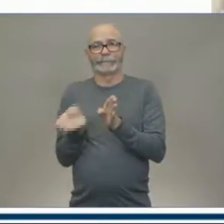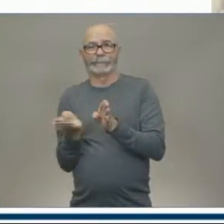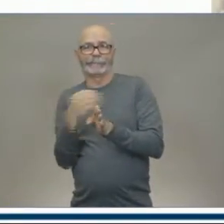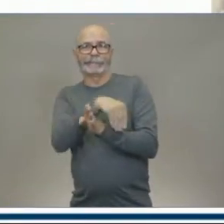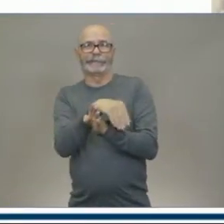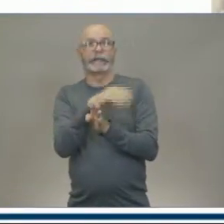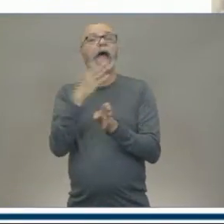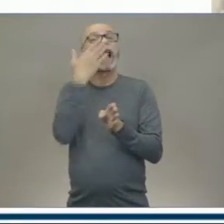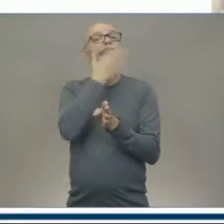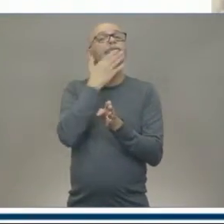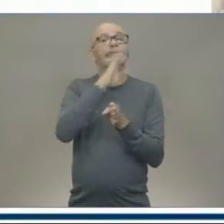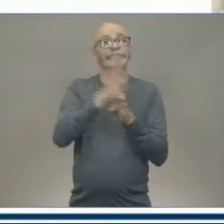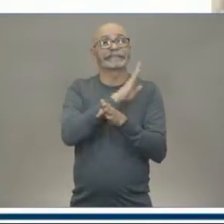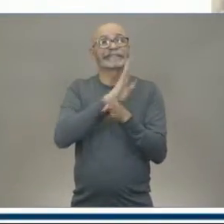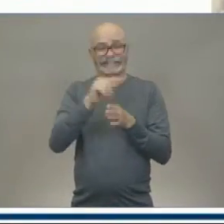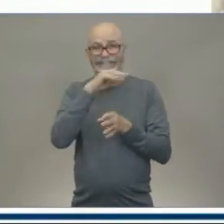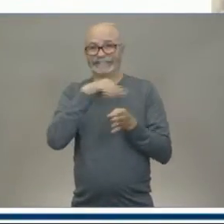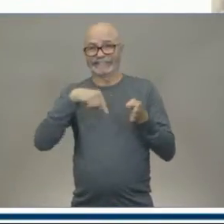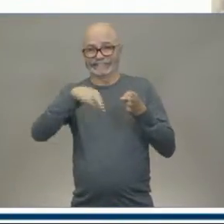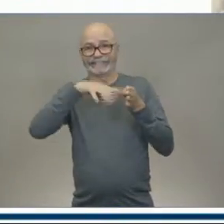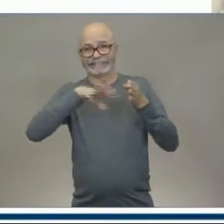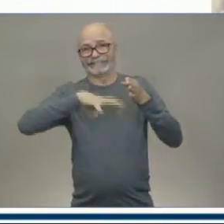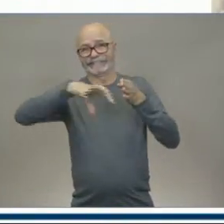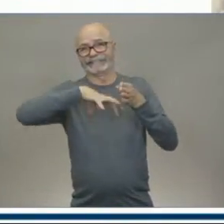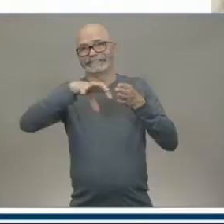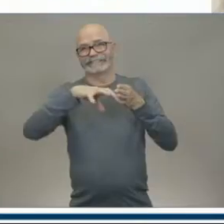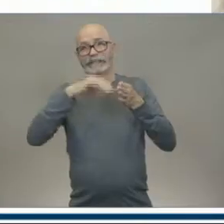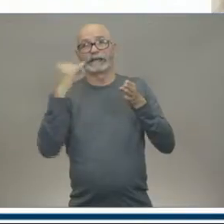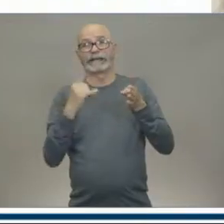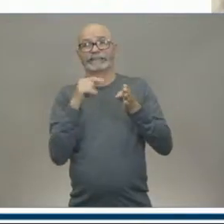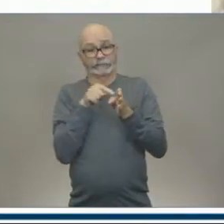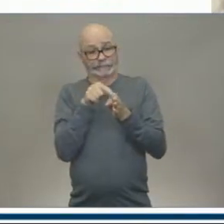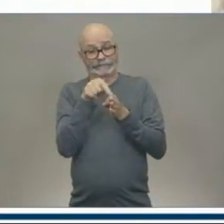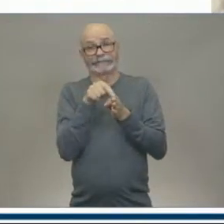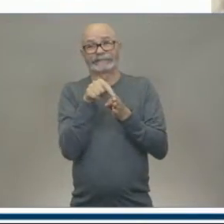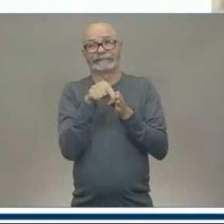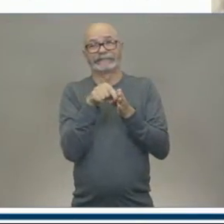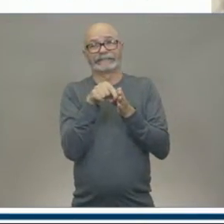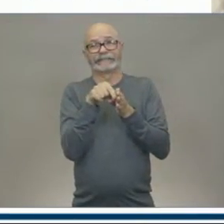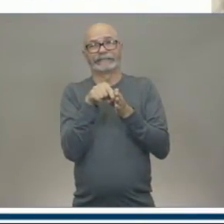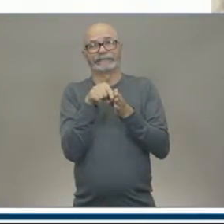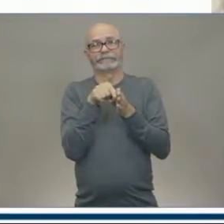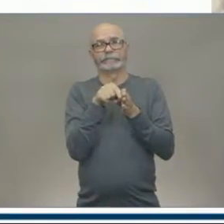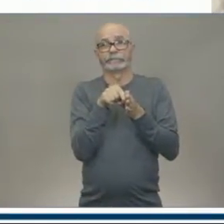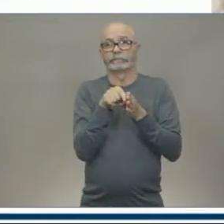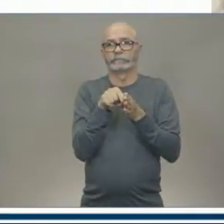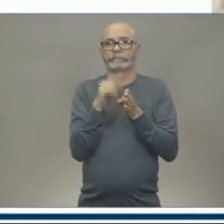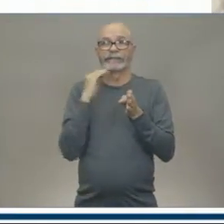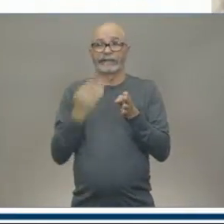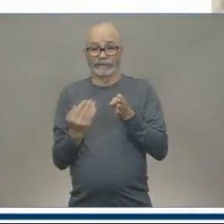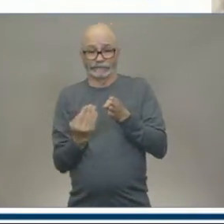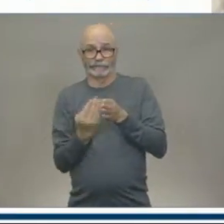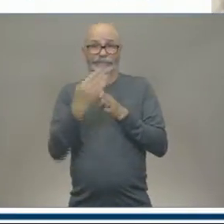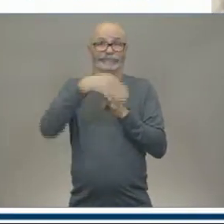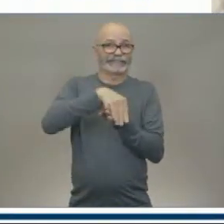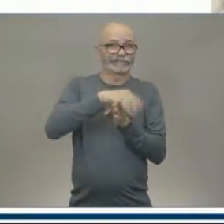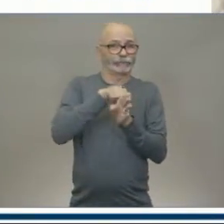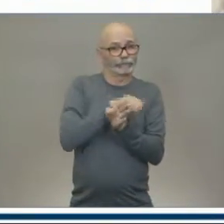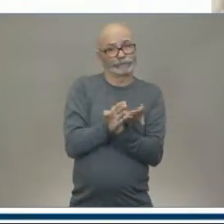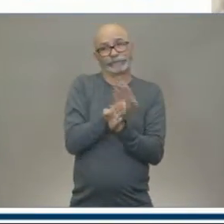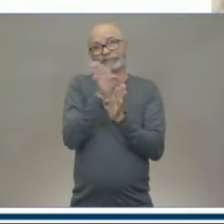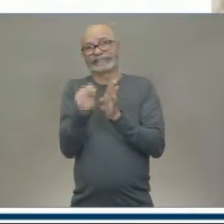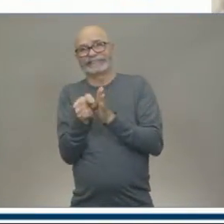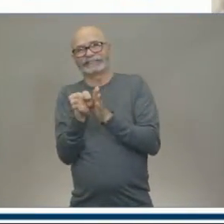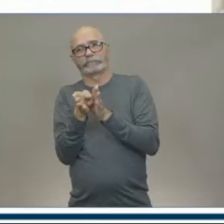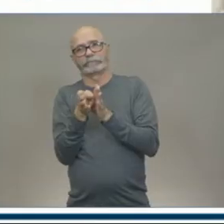there's changes being made to the entrance to the province, that vehicles will no longer have access to